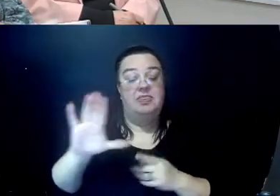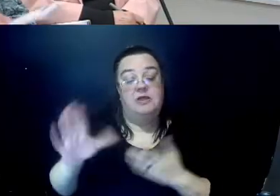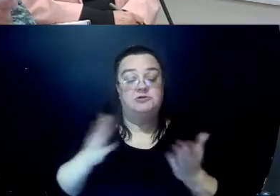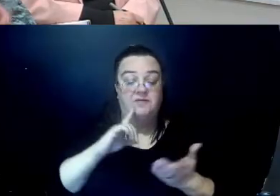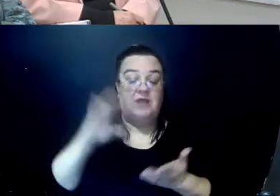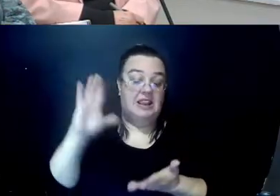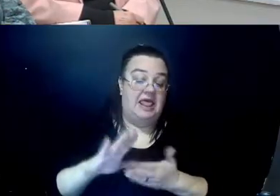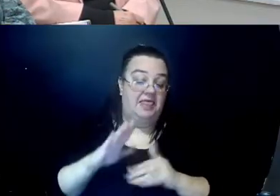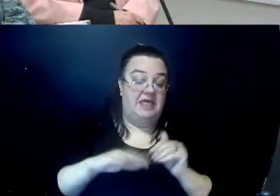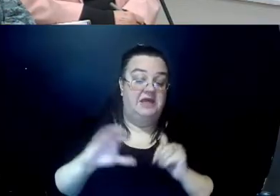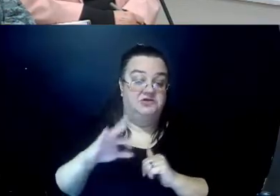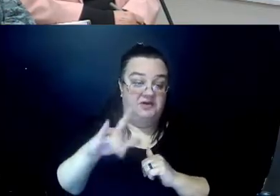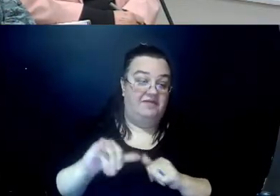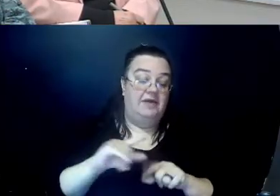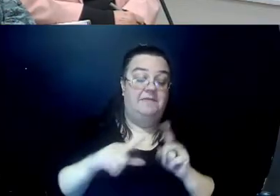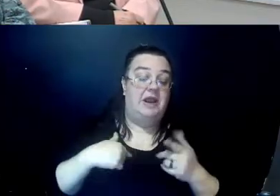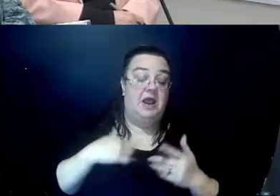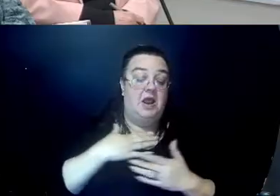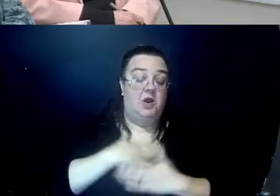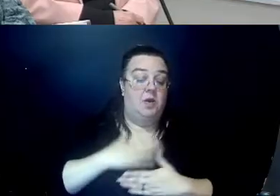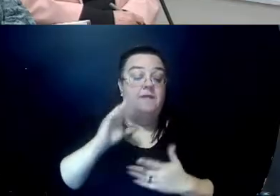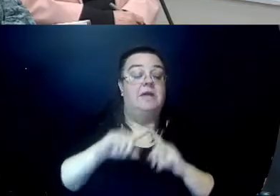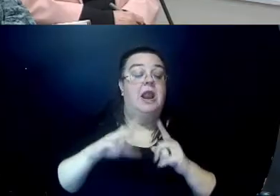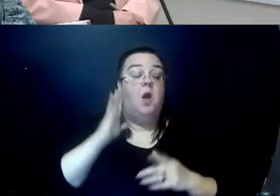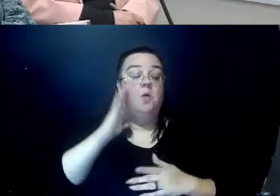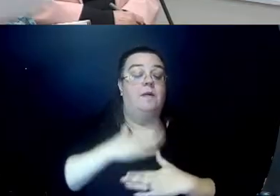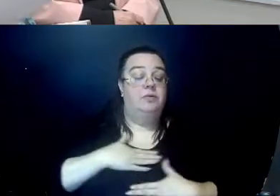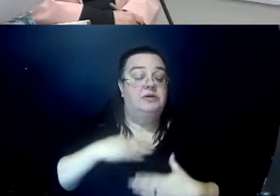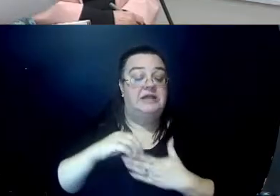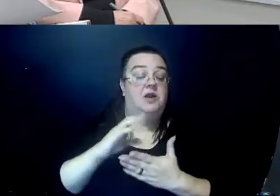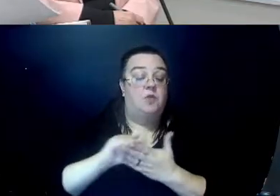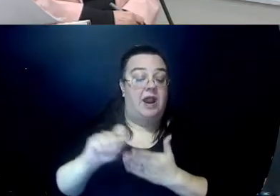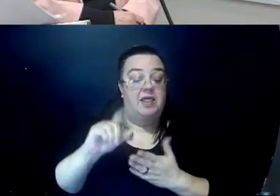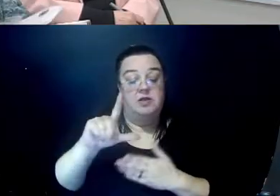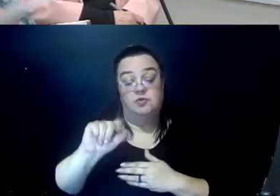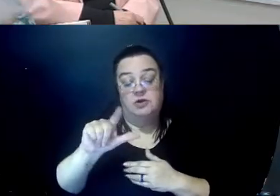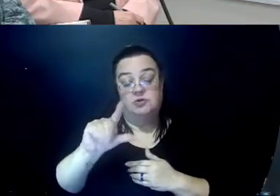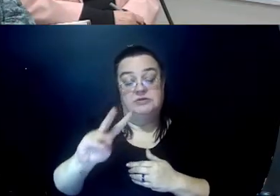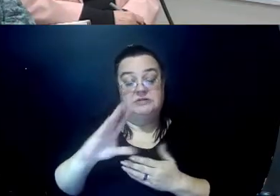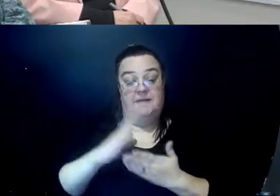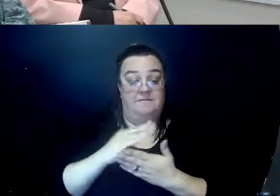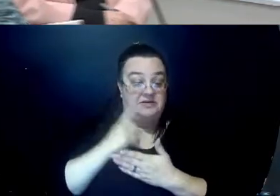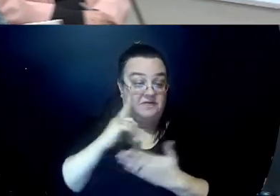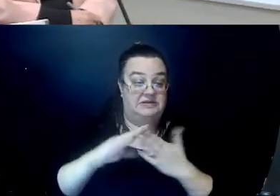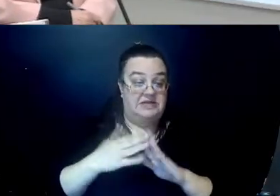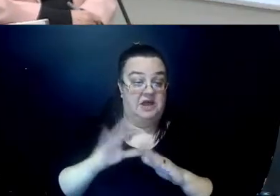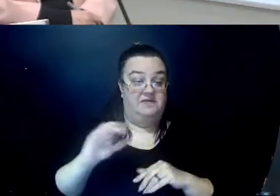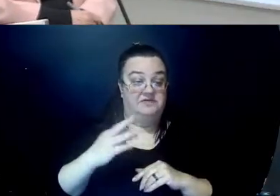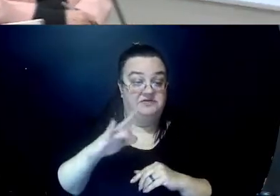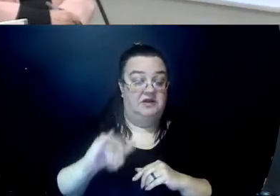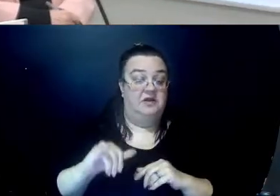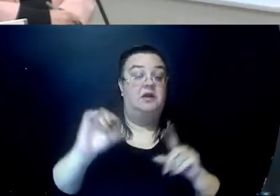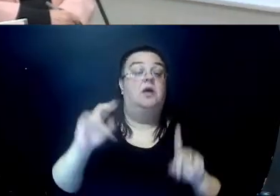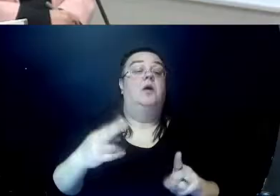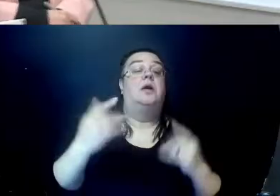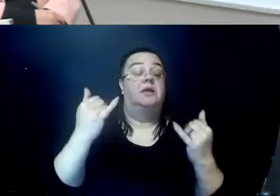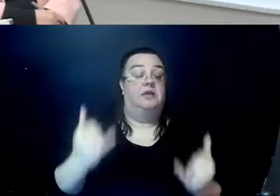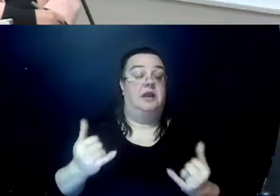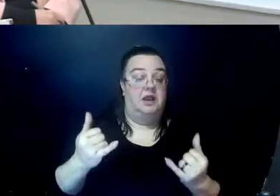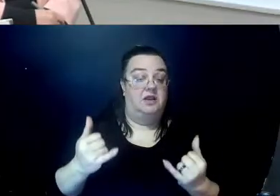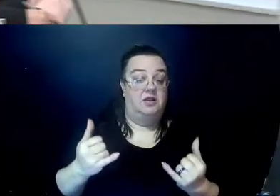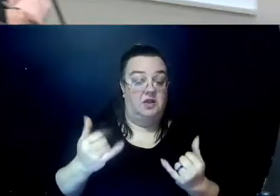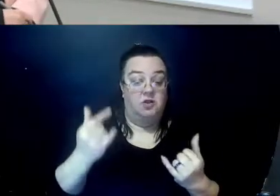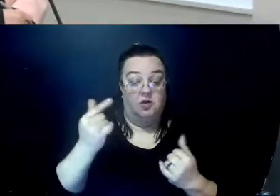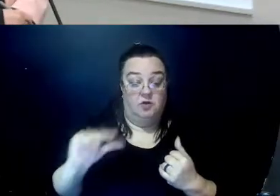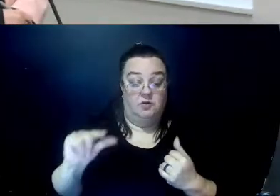Be agreed. But I appreciate in writing the 2026 budget of the town of Cheverly. Oh, now, the green space.